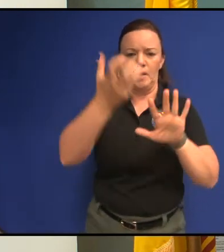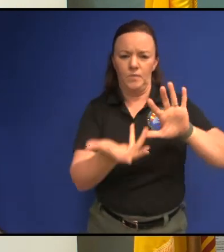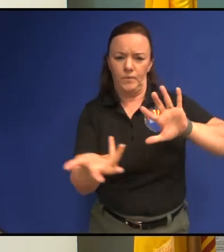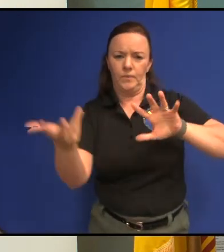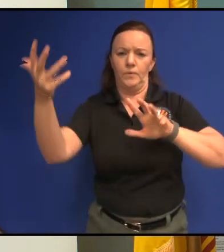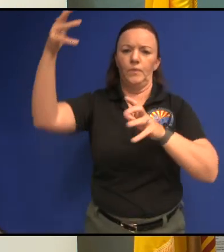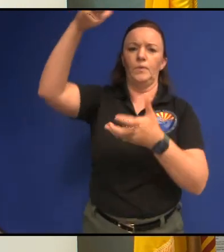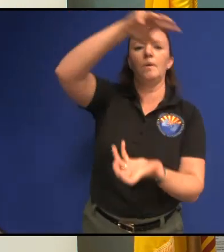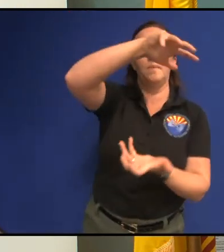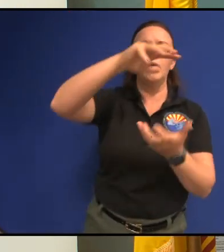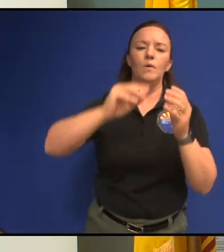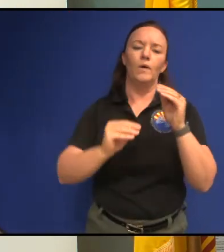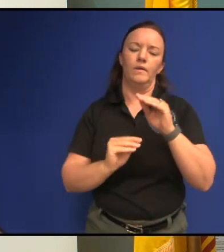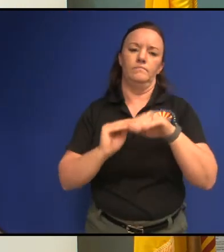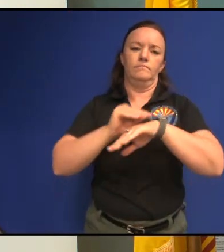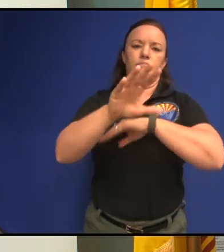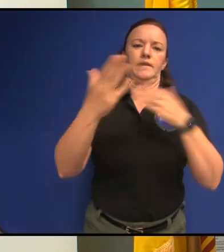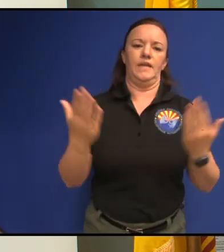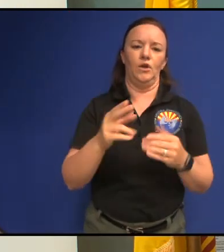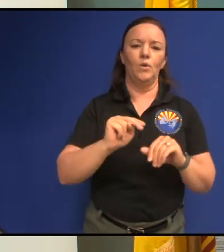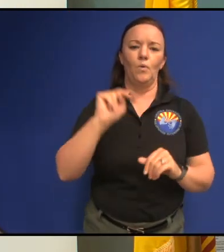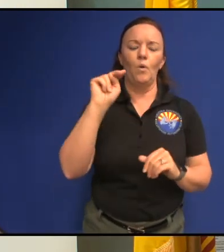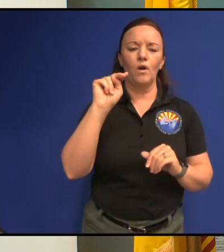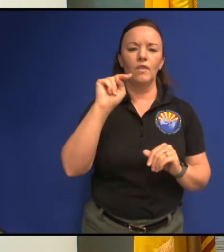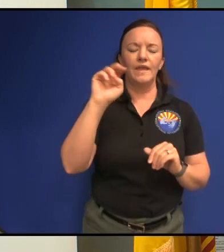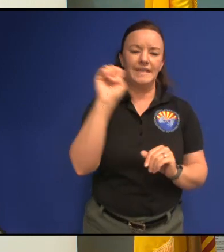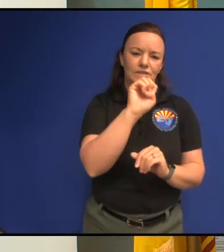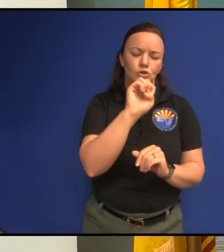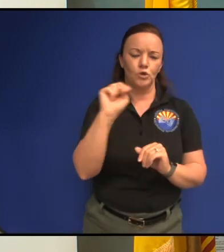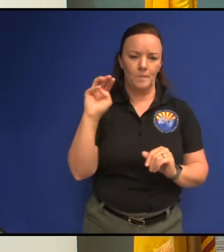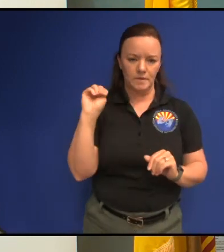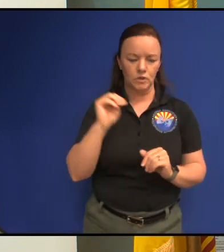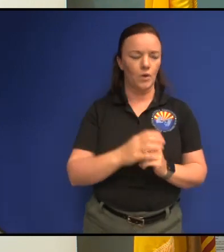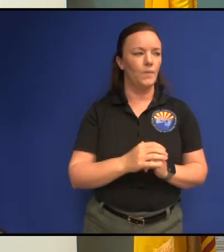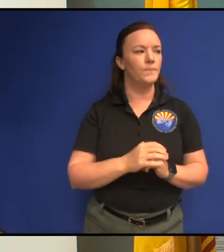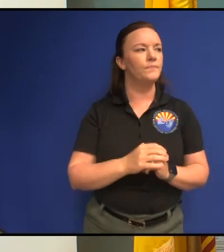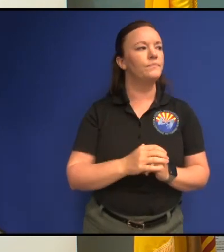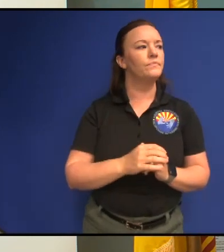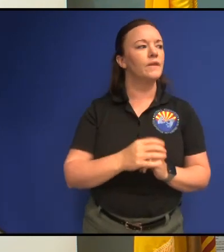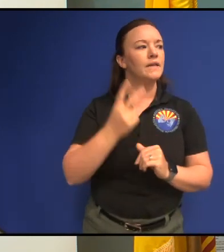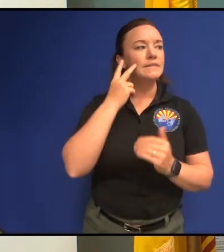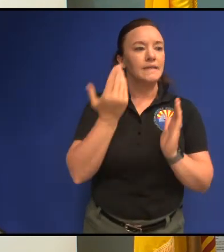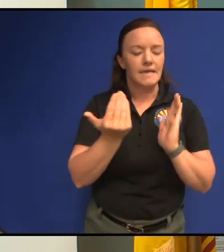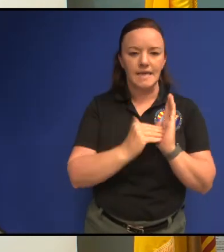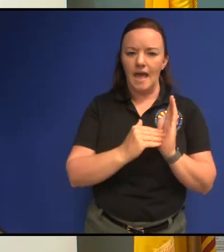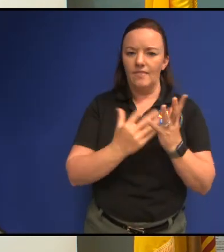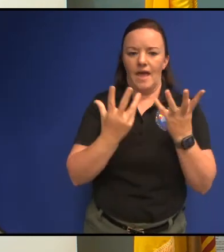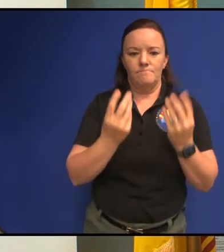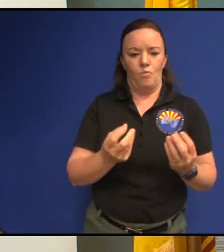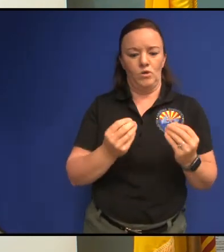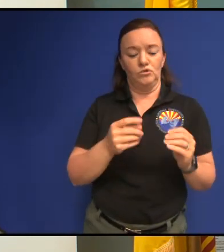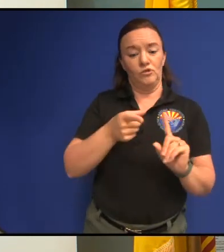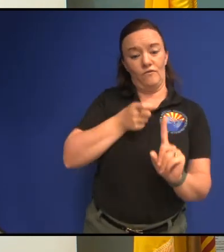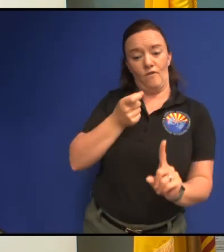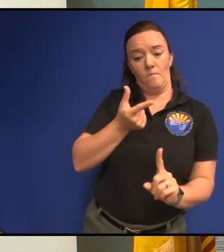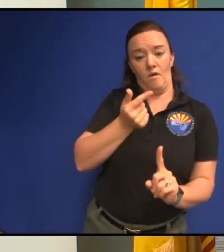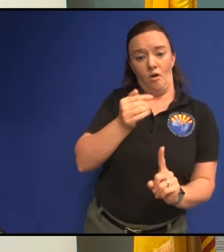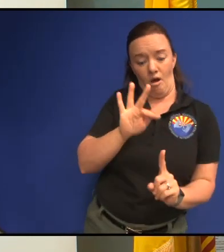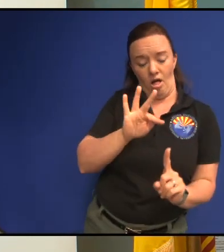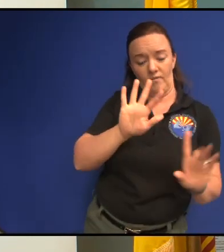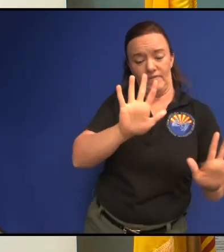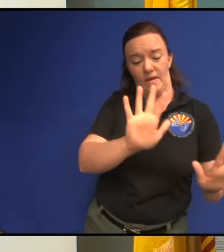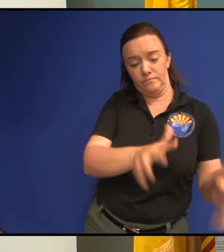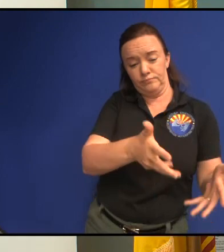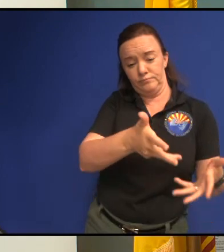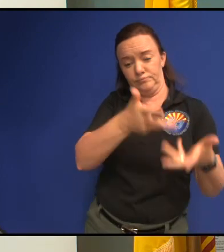You will see the moisture, again, you can see this is our surface dew points, pulling stuff right out of the Gulf, right up into eastern New